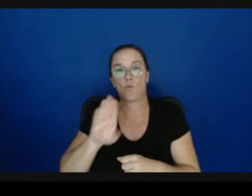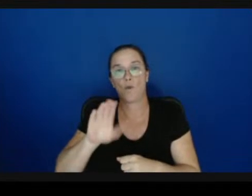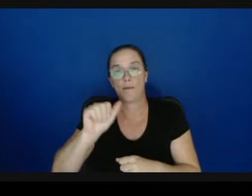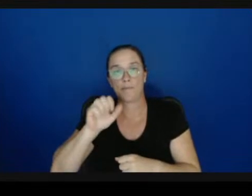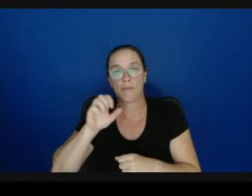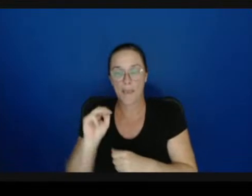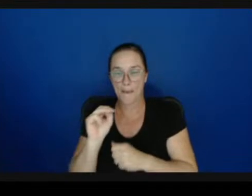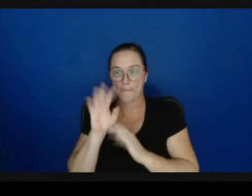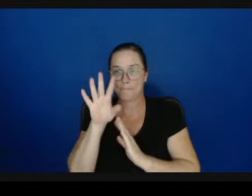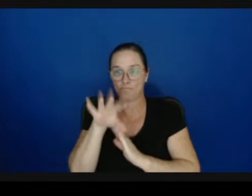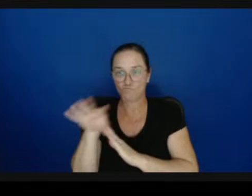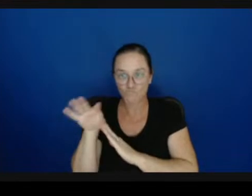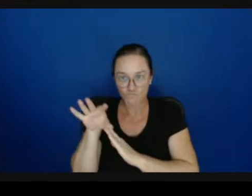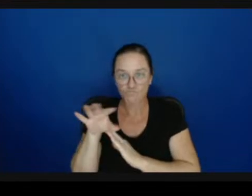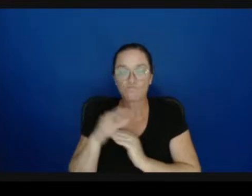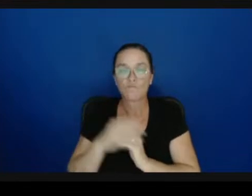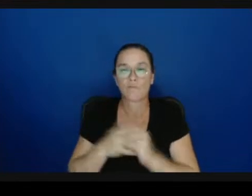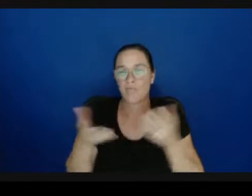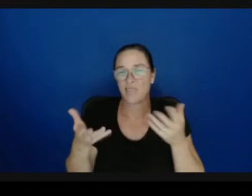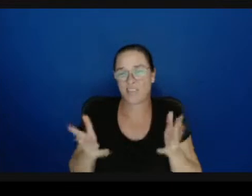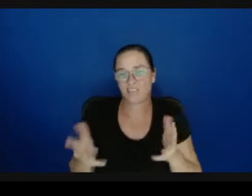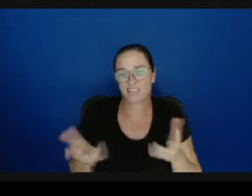that's basically it.